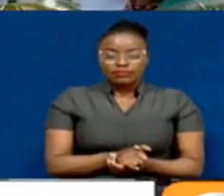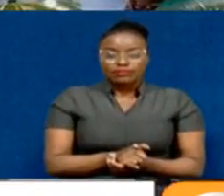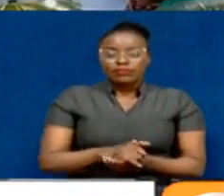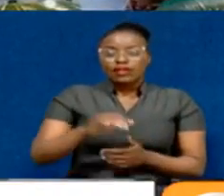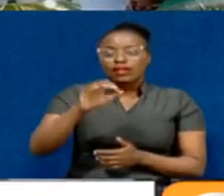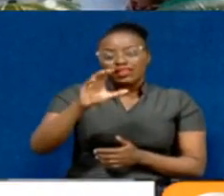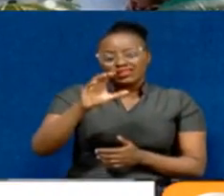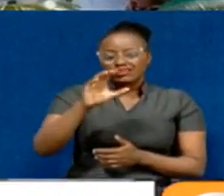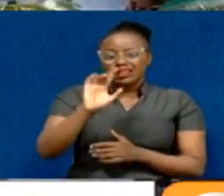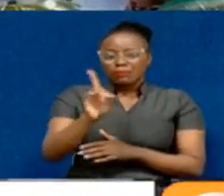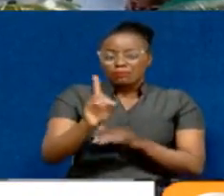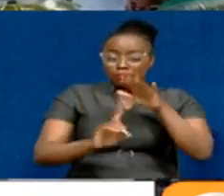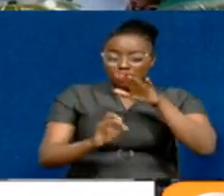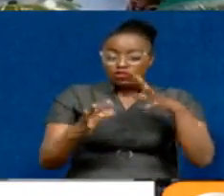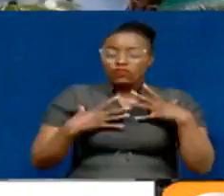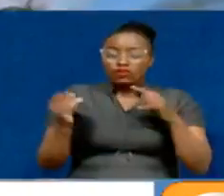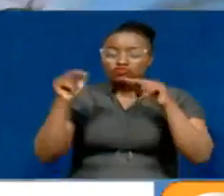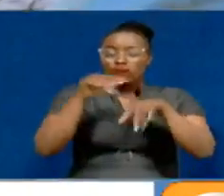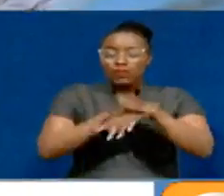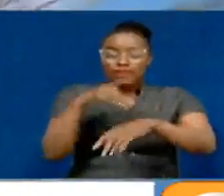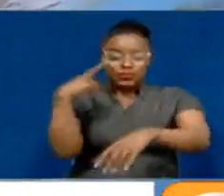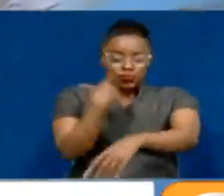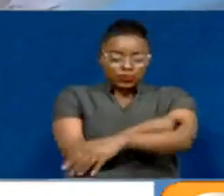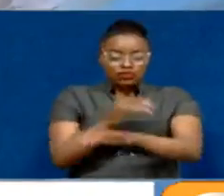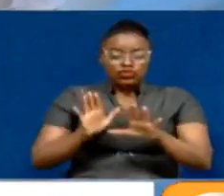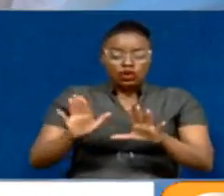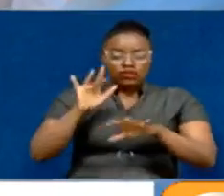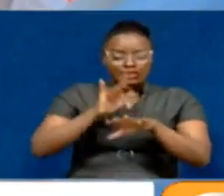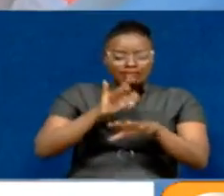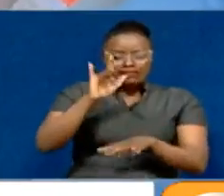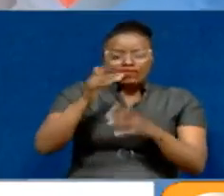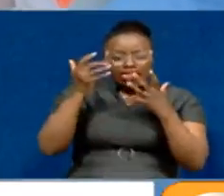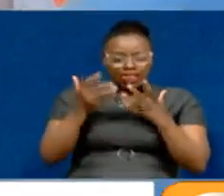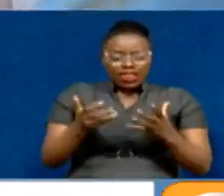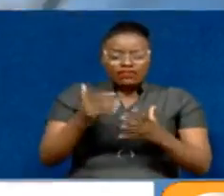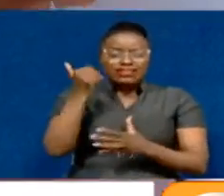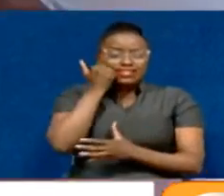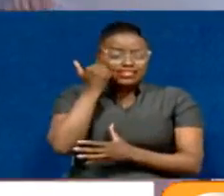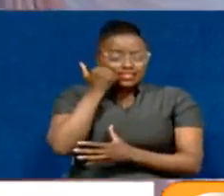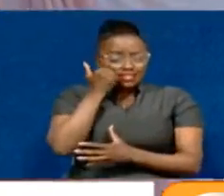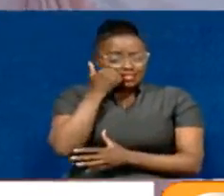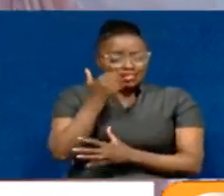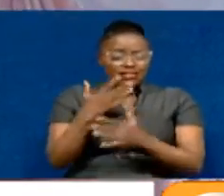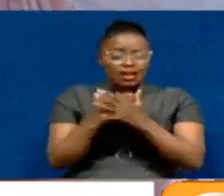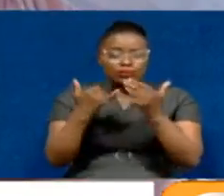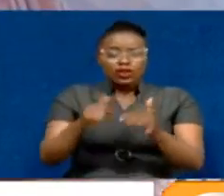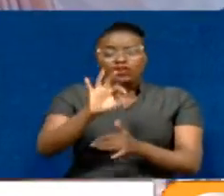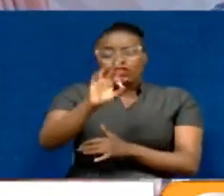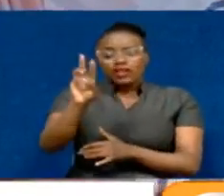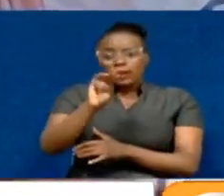The Ministry of Health is now urging Kenyans to come out and get vaccinated to avoid contracting severe COVID-19 disease. So far,